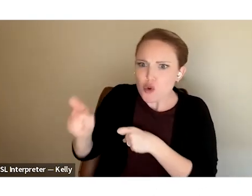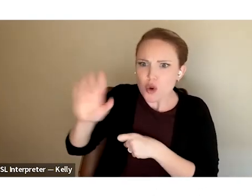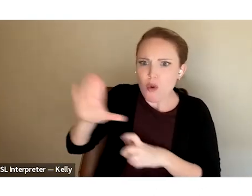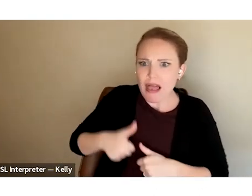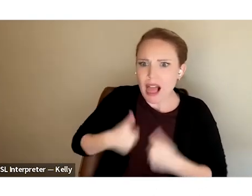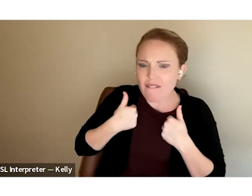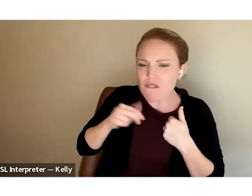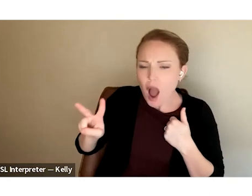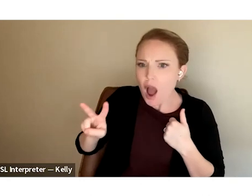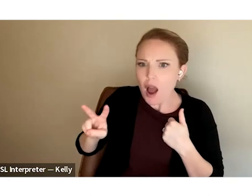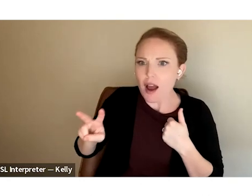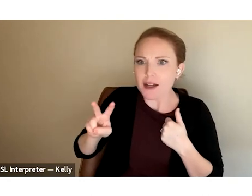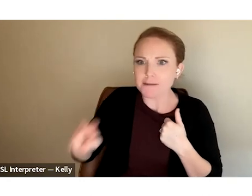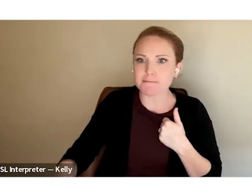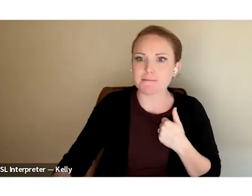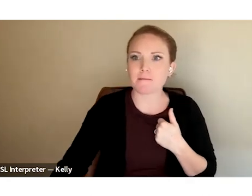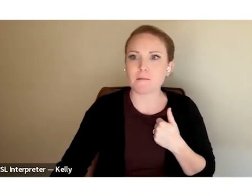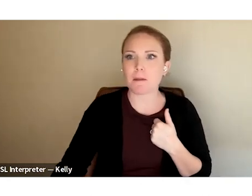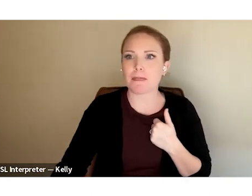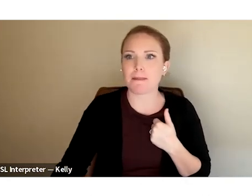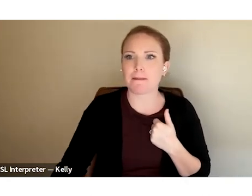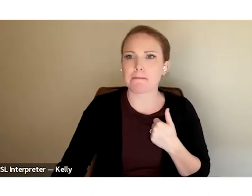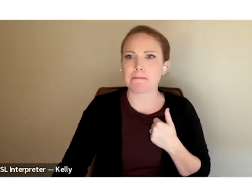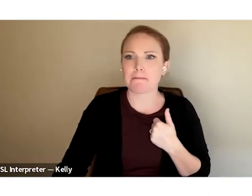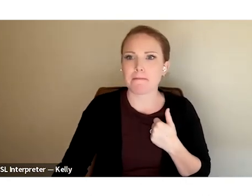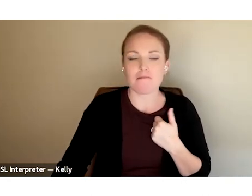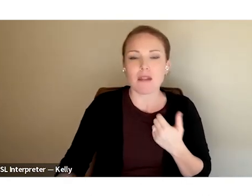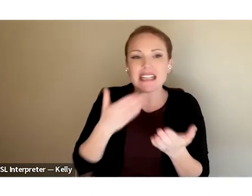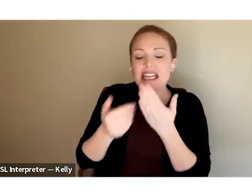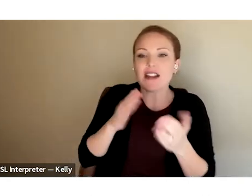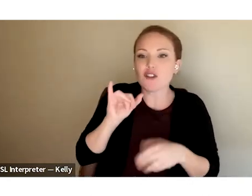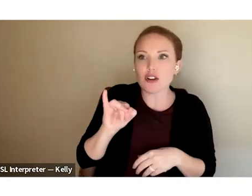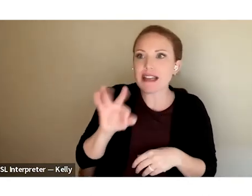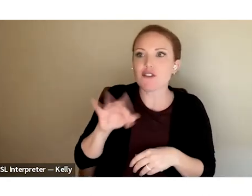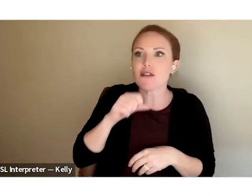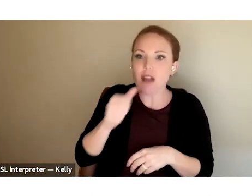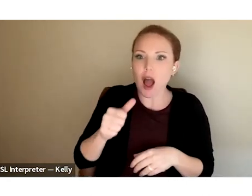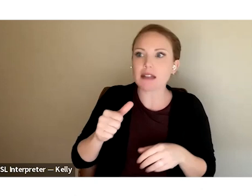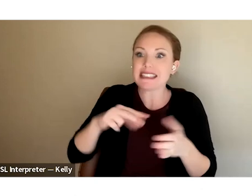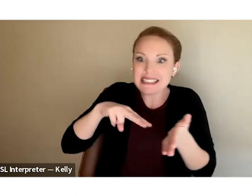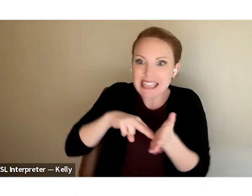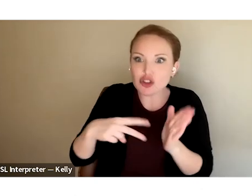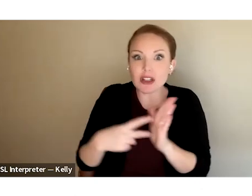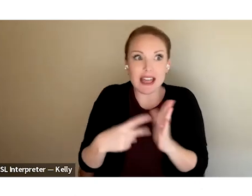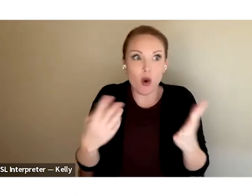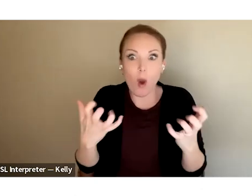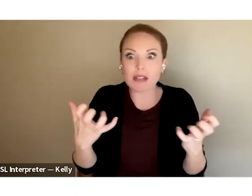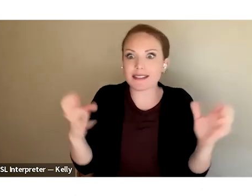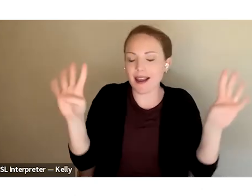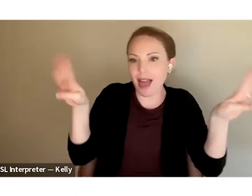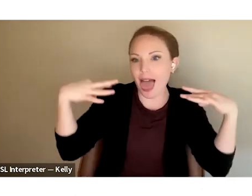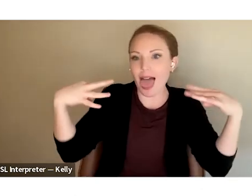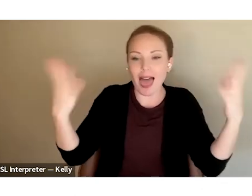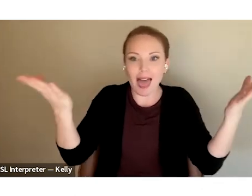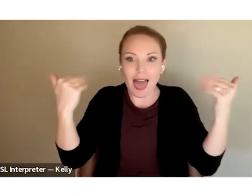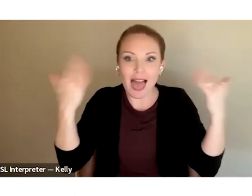if you aren't intentional about wanting something, there might be a